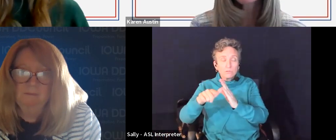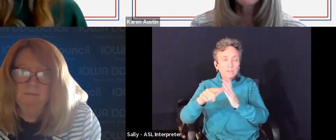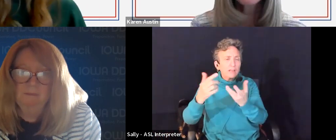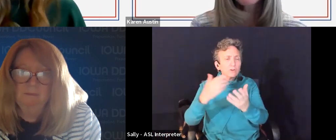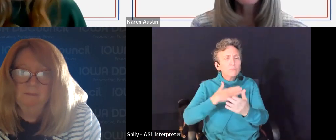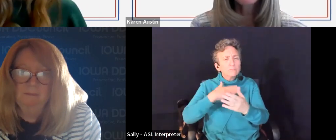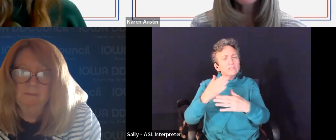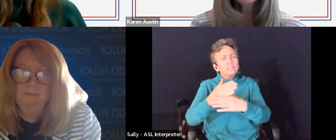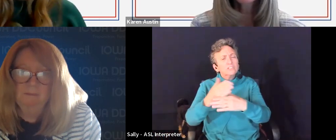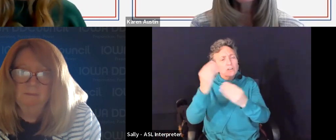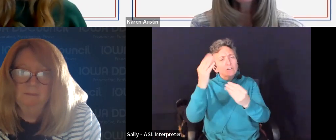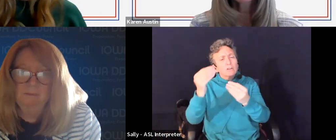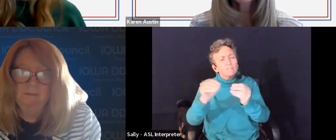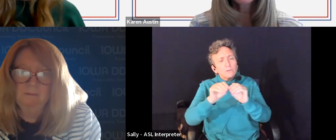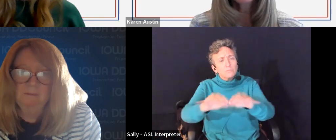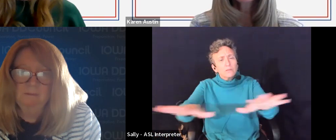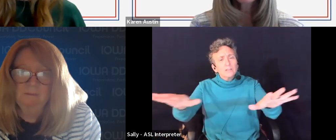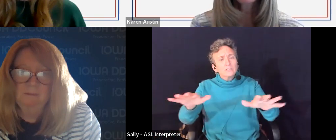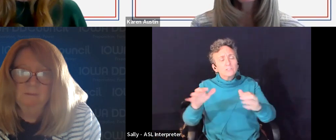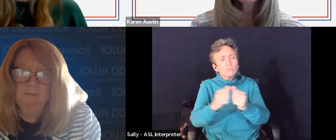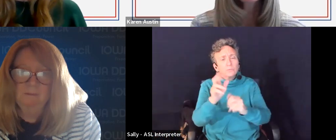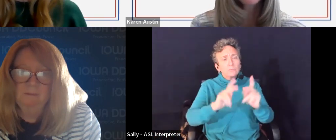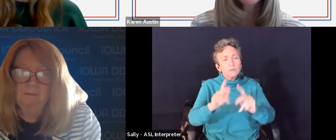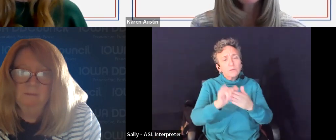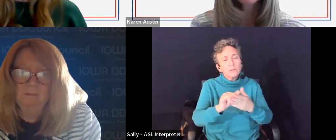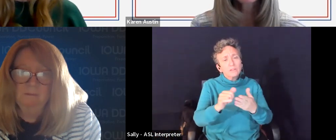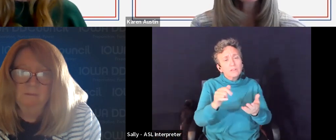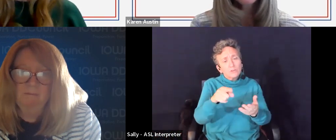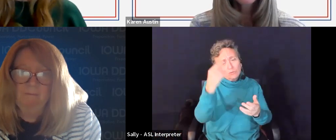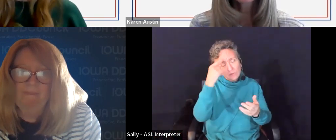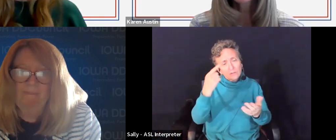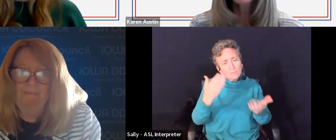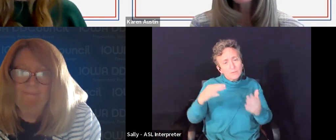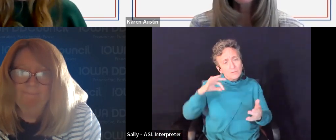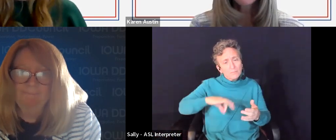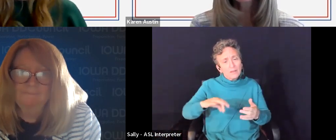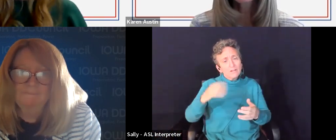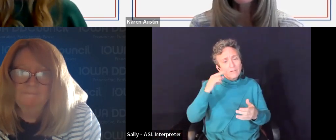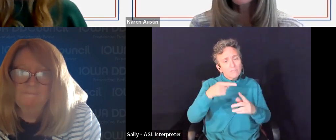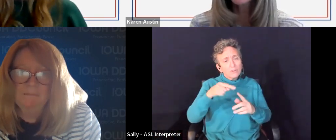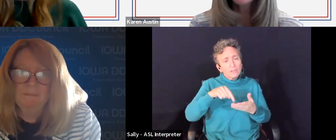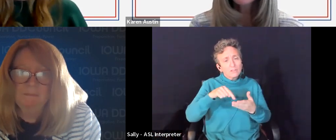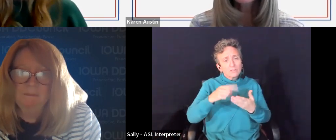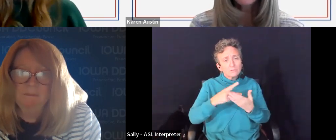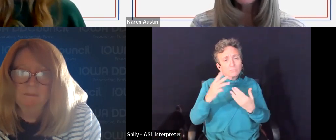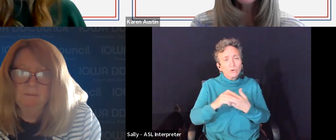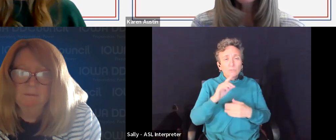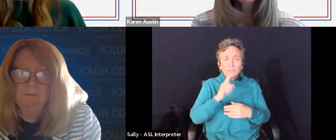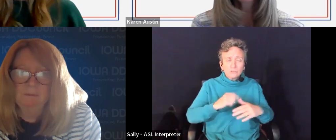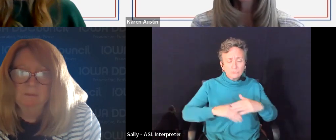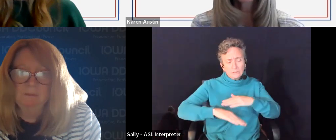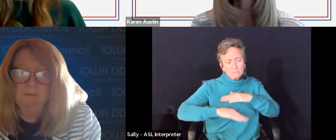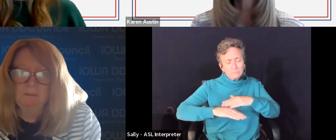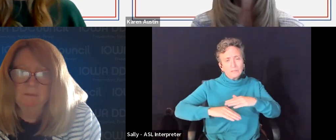share this information with anyone that you believe could benefit from this program, because this is really a grassroots effort to grow this